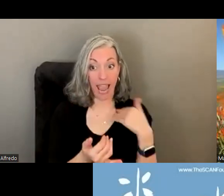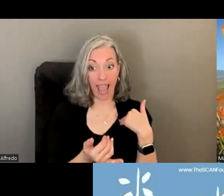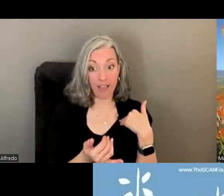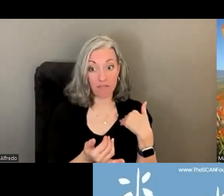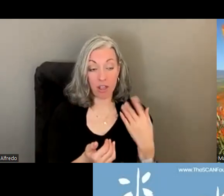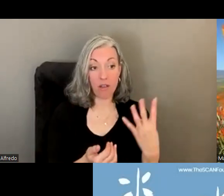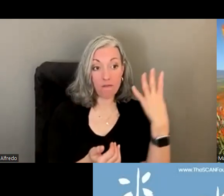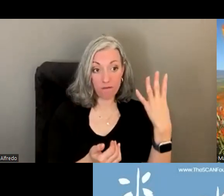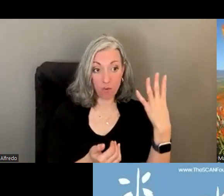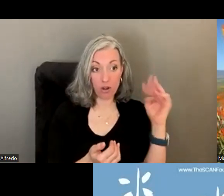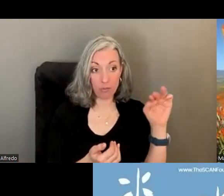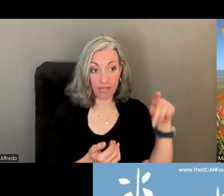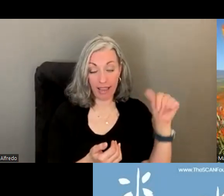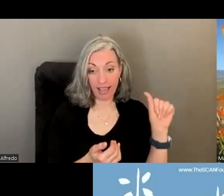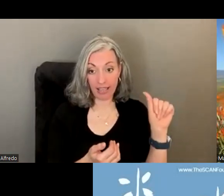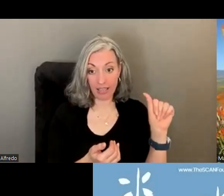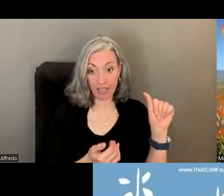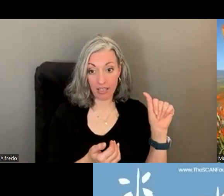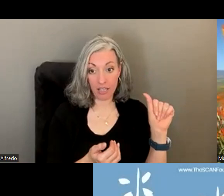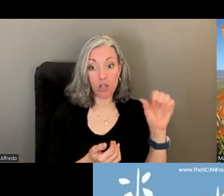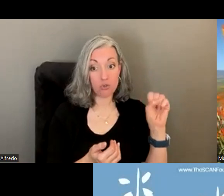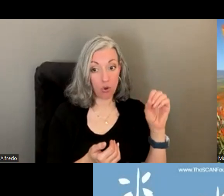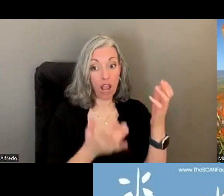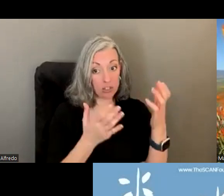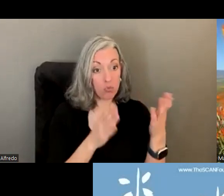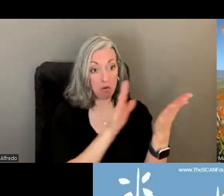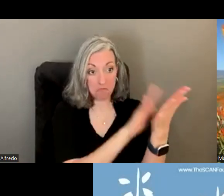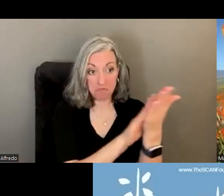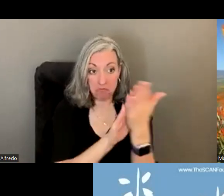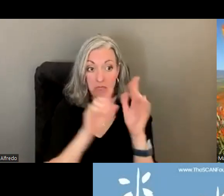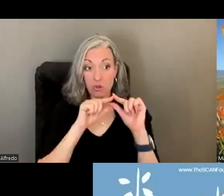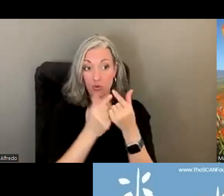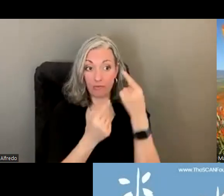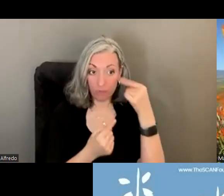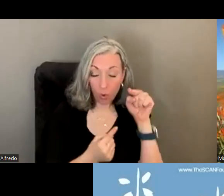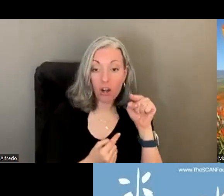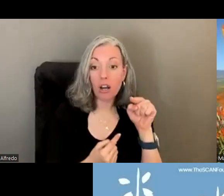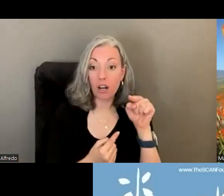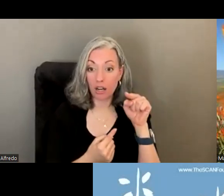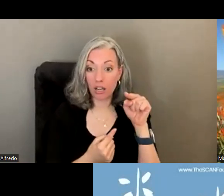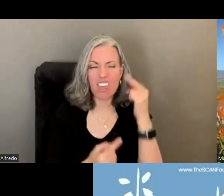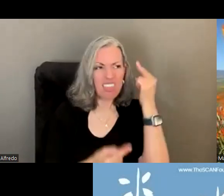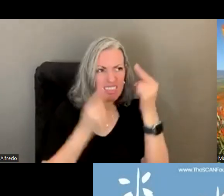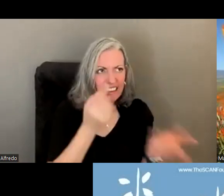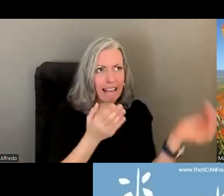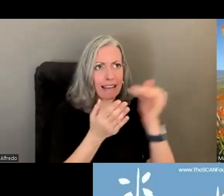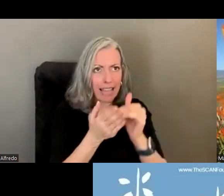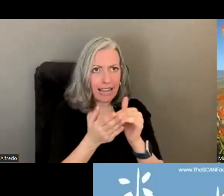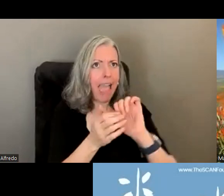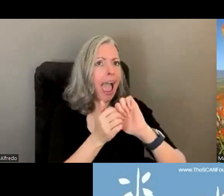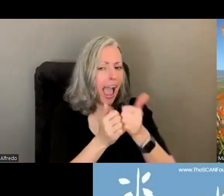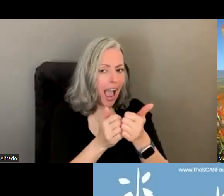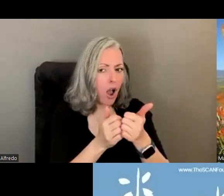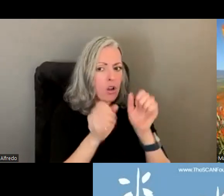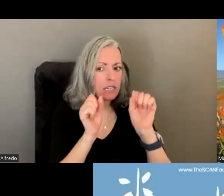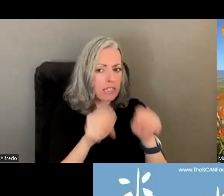of the Master Plan for Aging. And so I just want to commend the group for rethinking about how we can